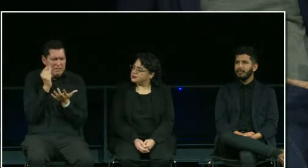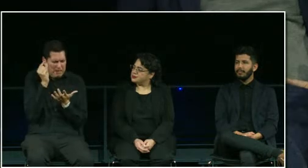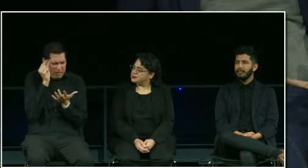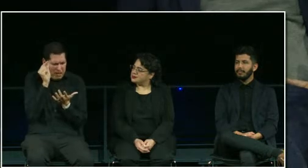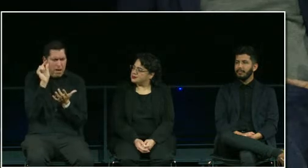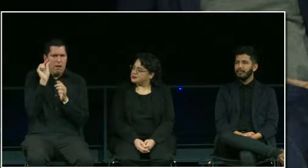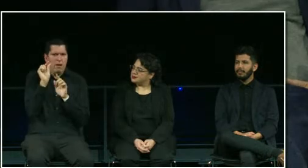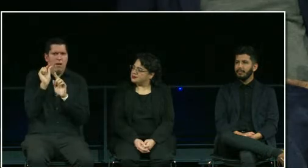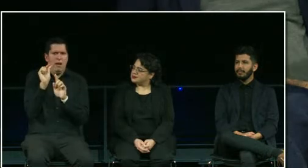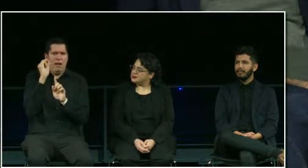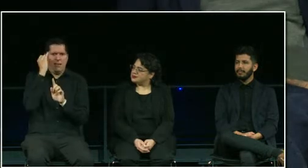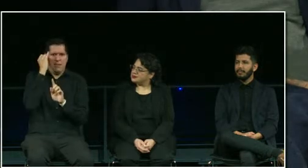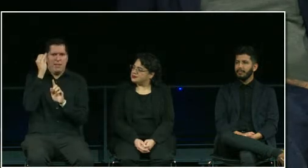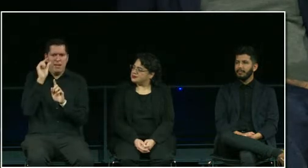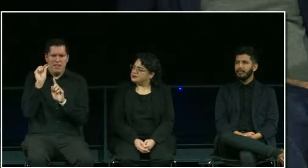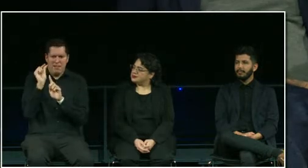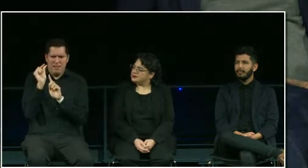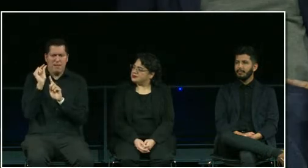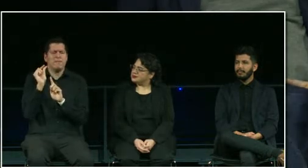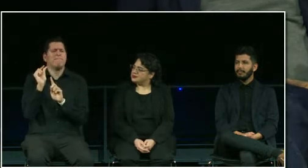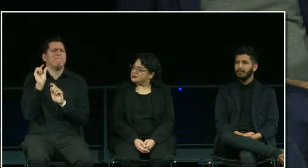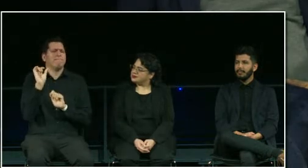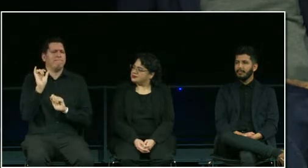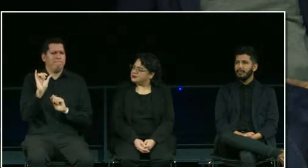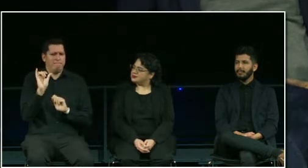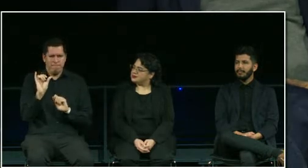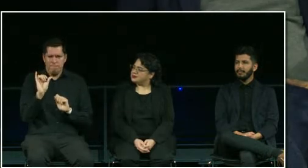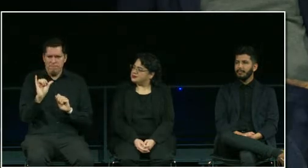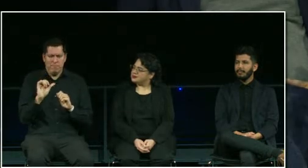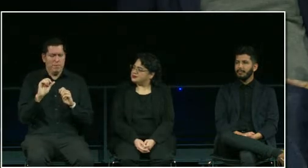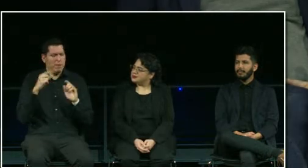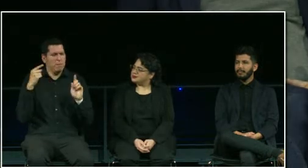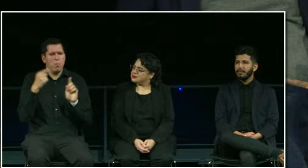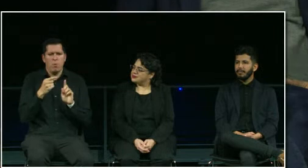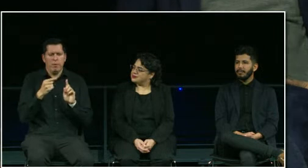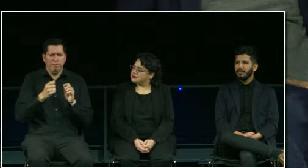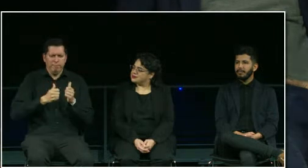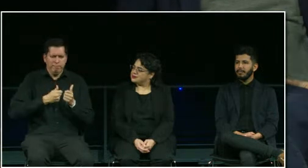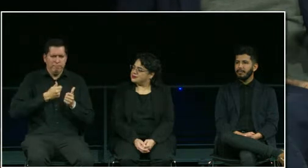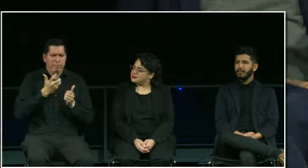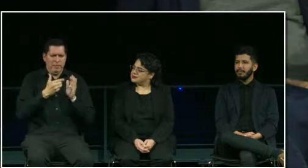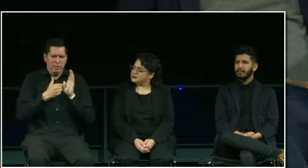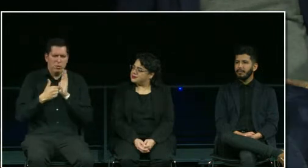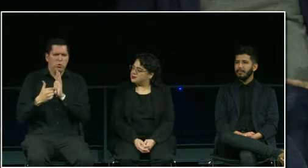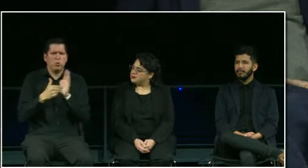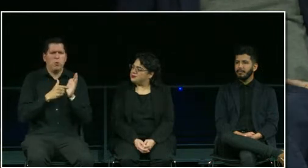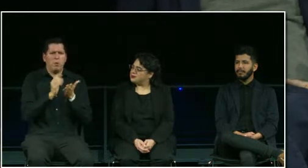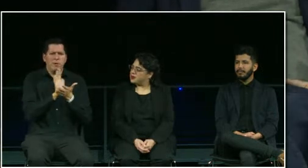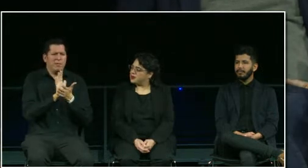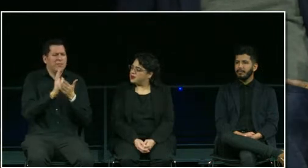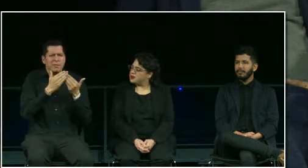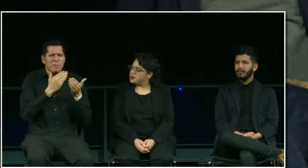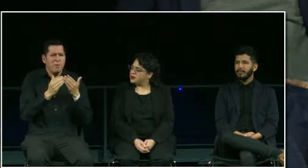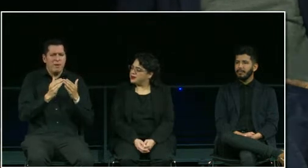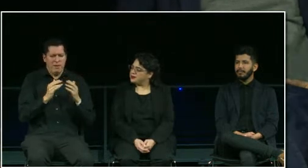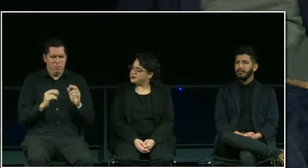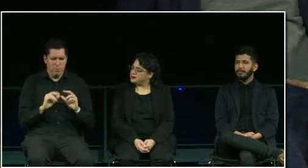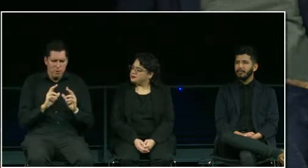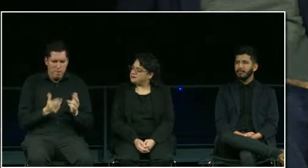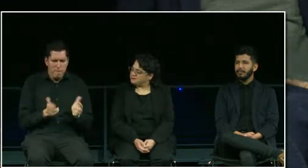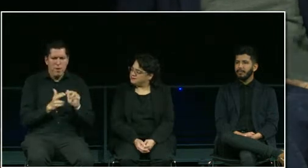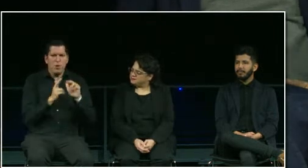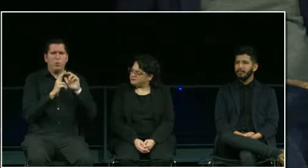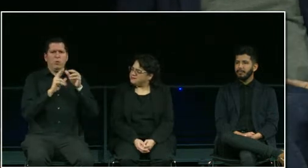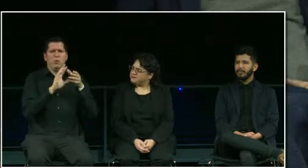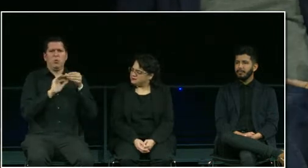said, the only way to do this is to really tell the story. Forget that it's a sequel. Like, forget that